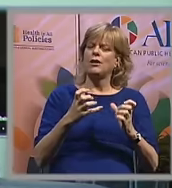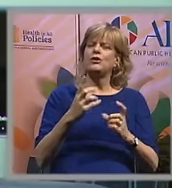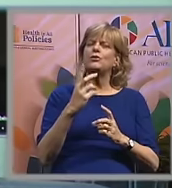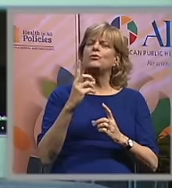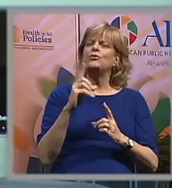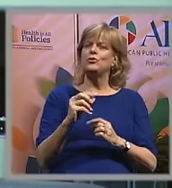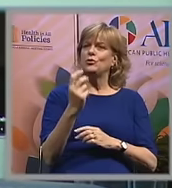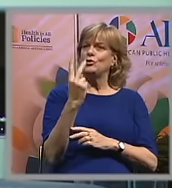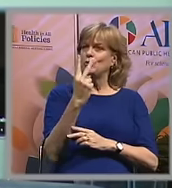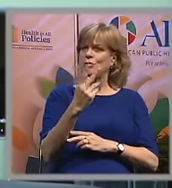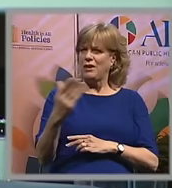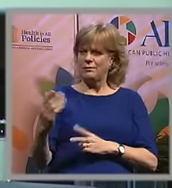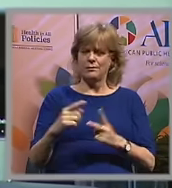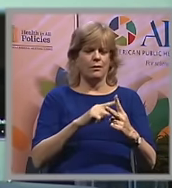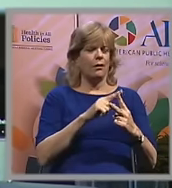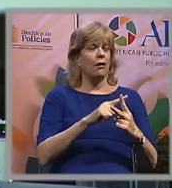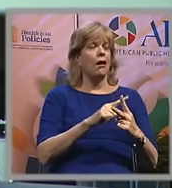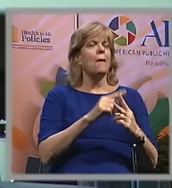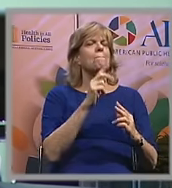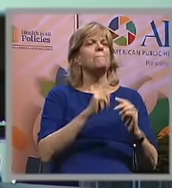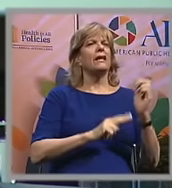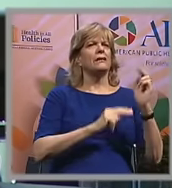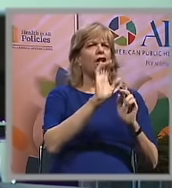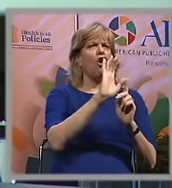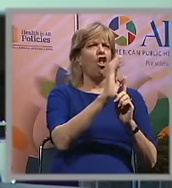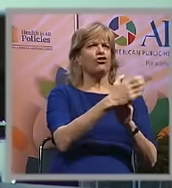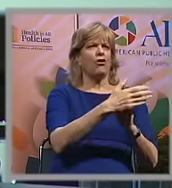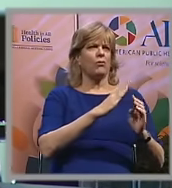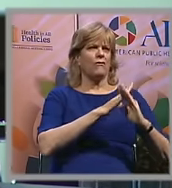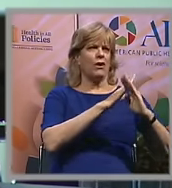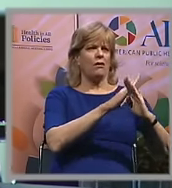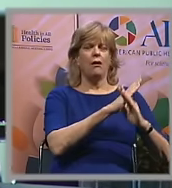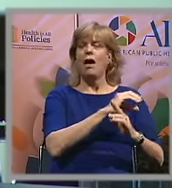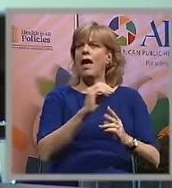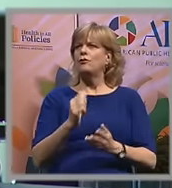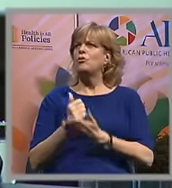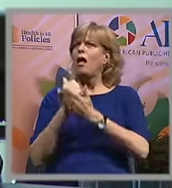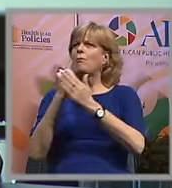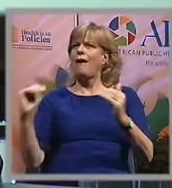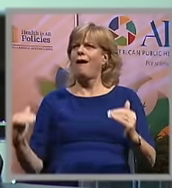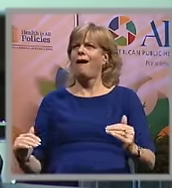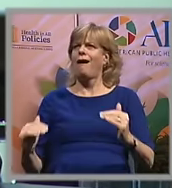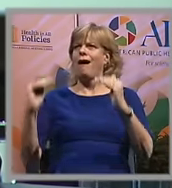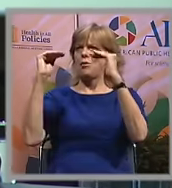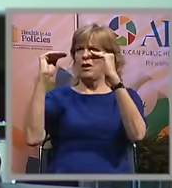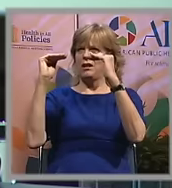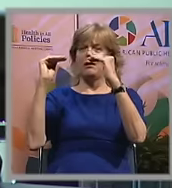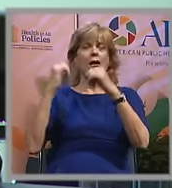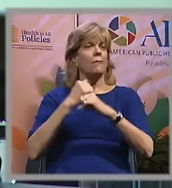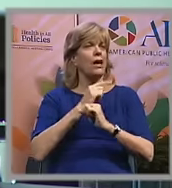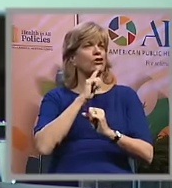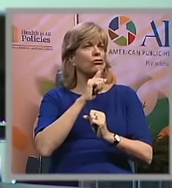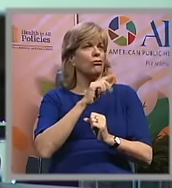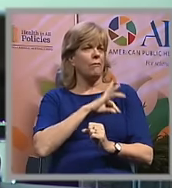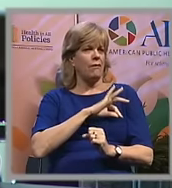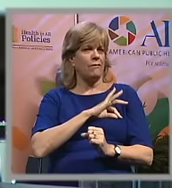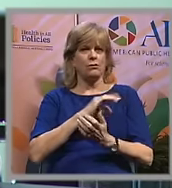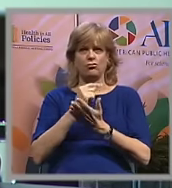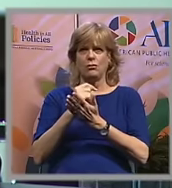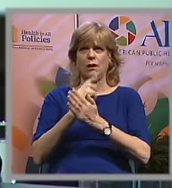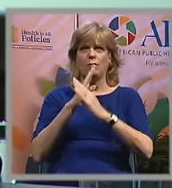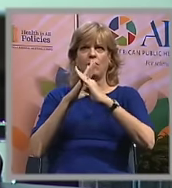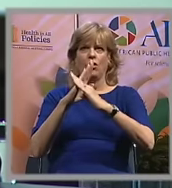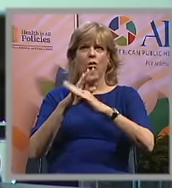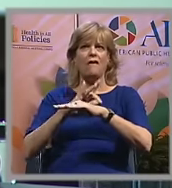of prevention in America, and the second was to bring a focus to health equity, to ensure that the benefits of treatment and prevention